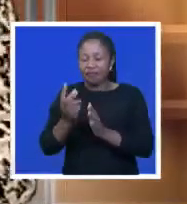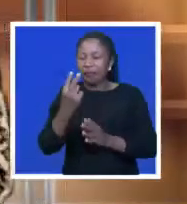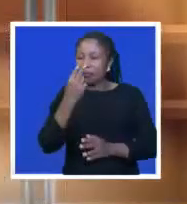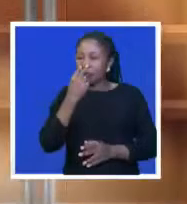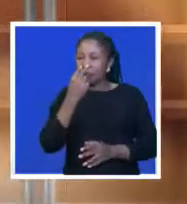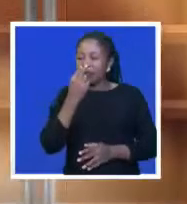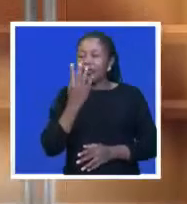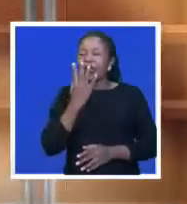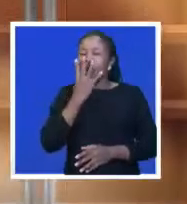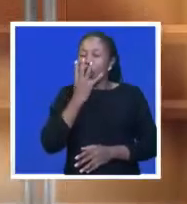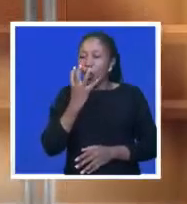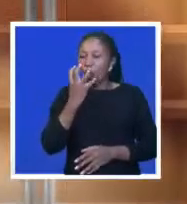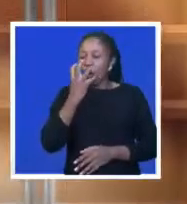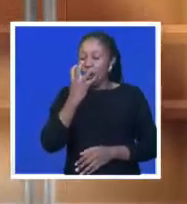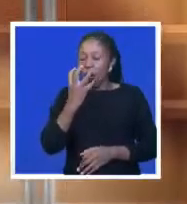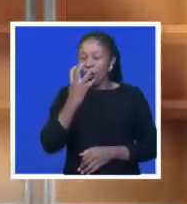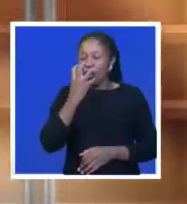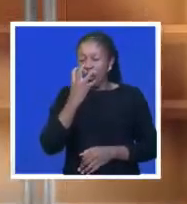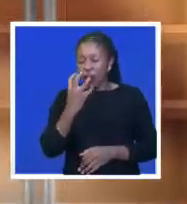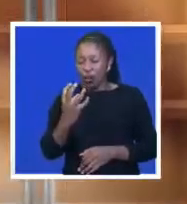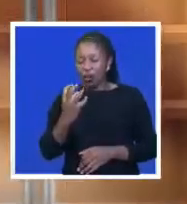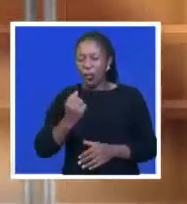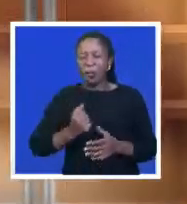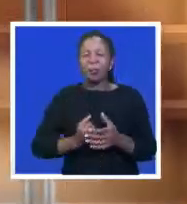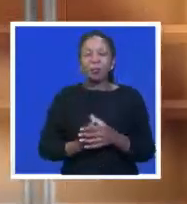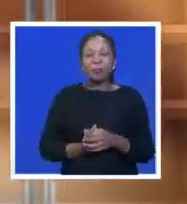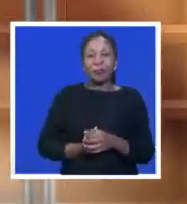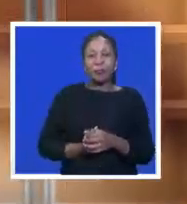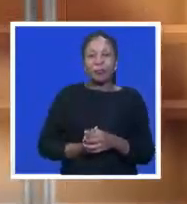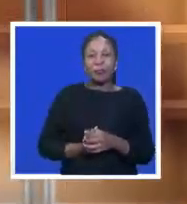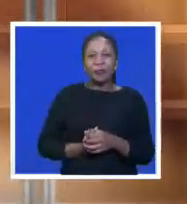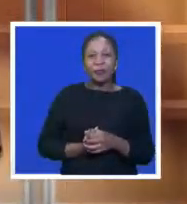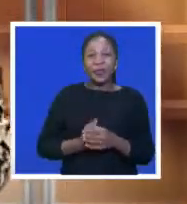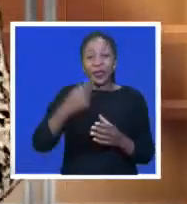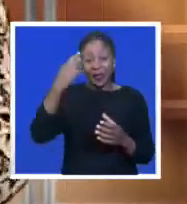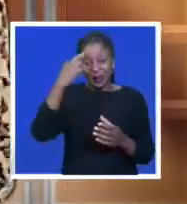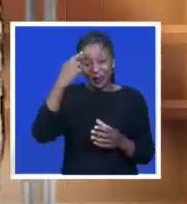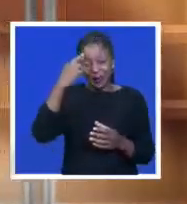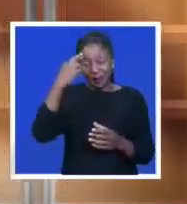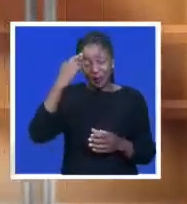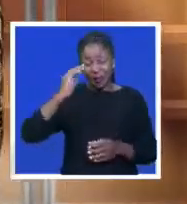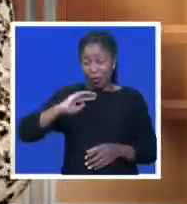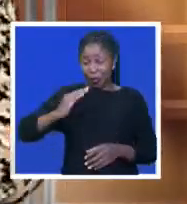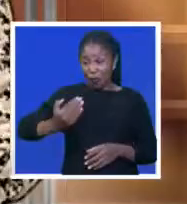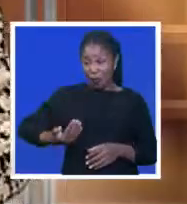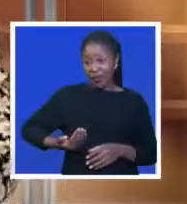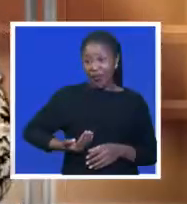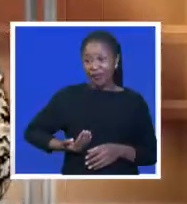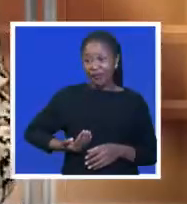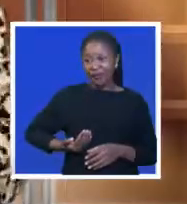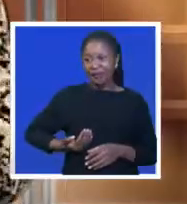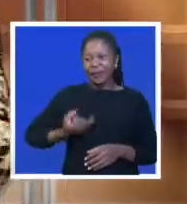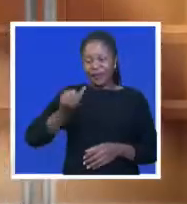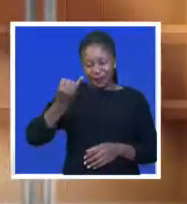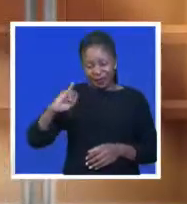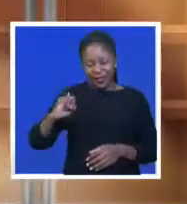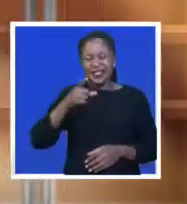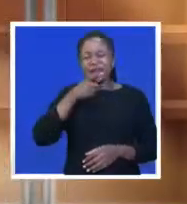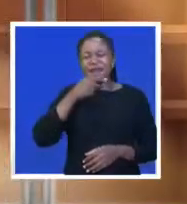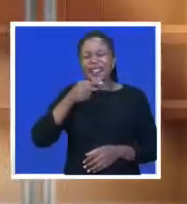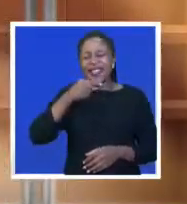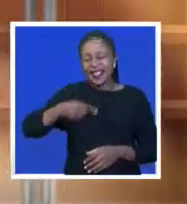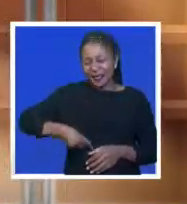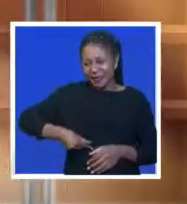used a rib he had taken from Adam to create Eve, while God